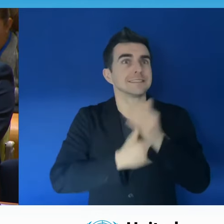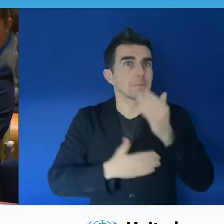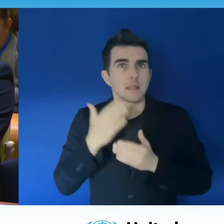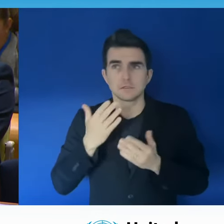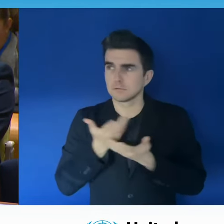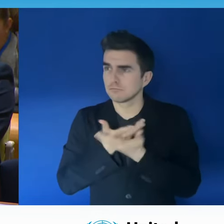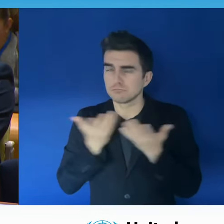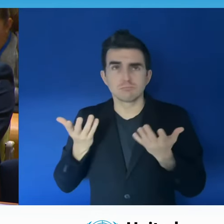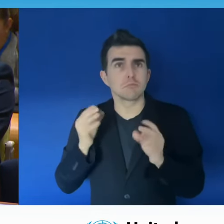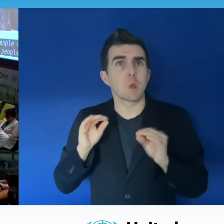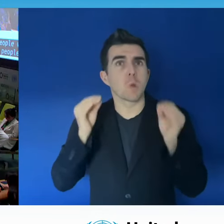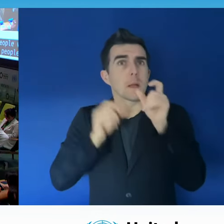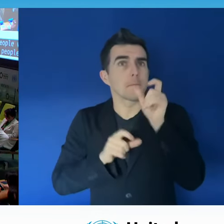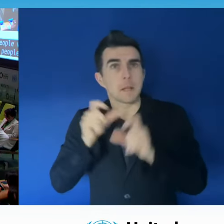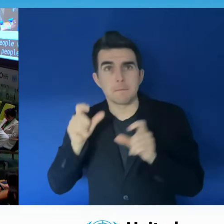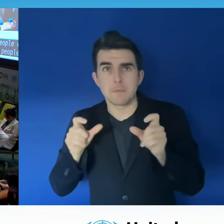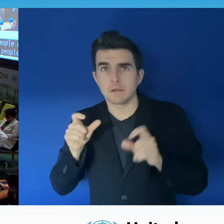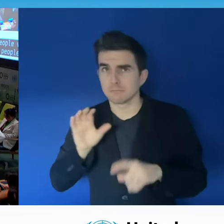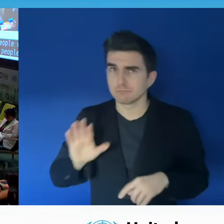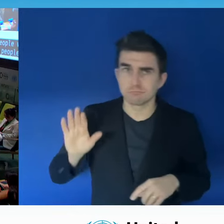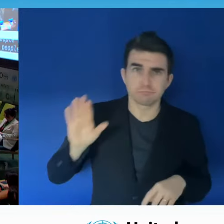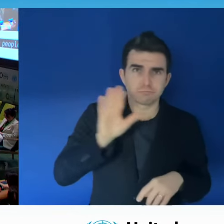young single mothers, young artists.